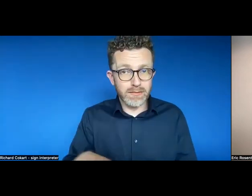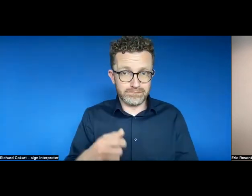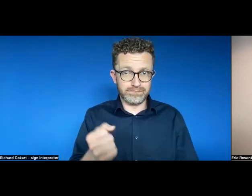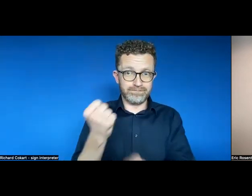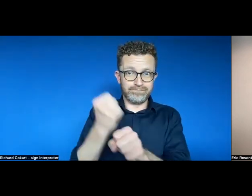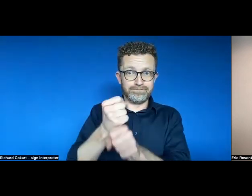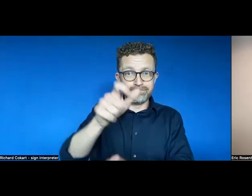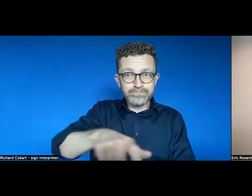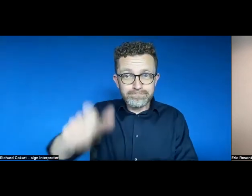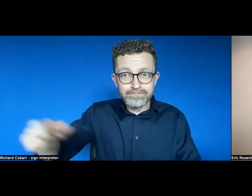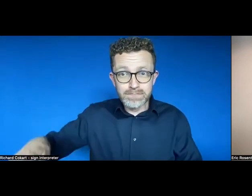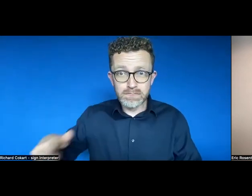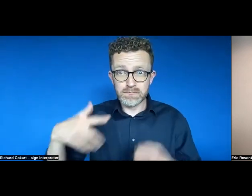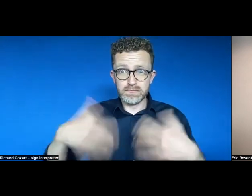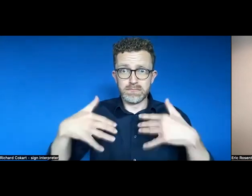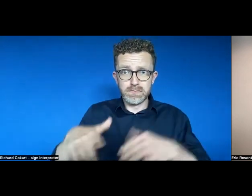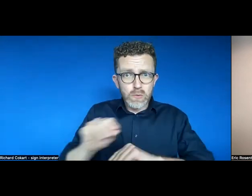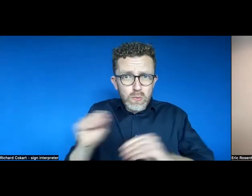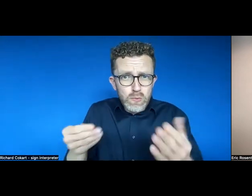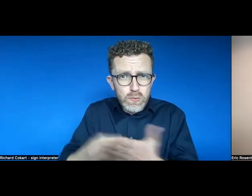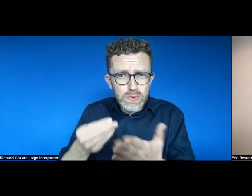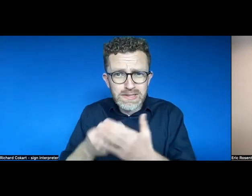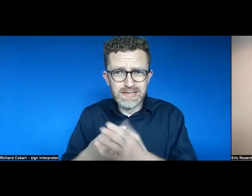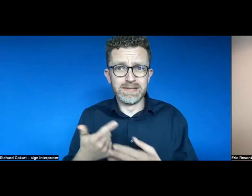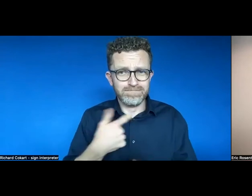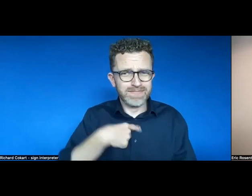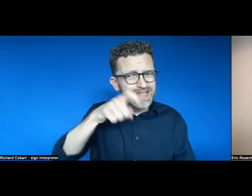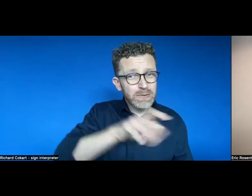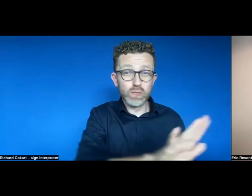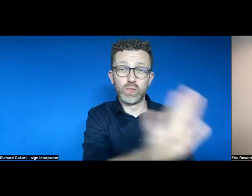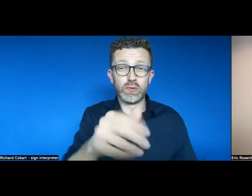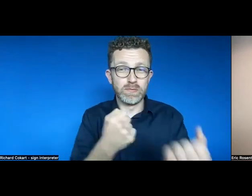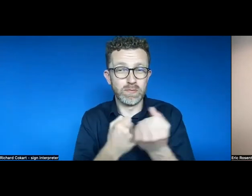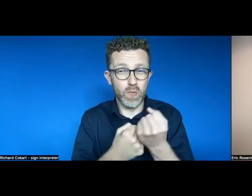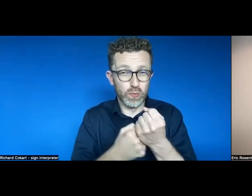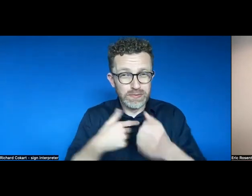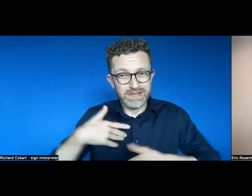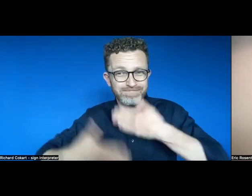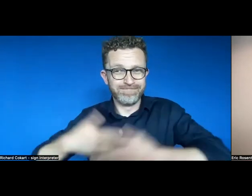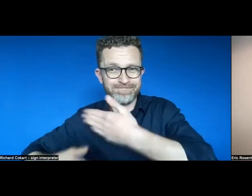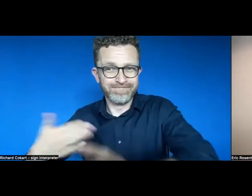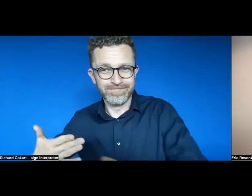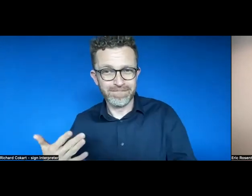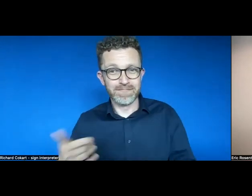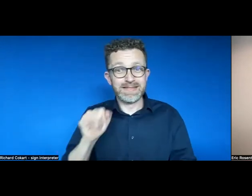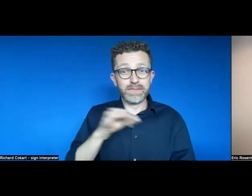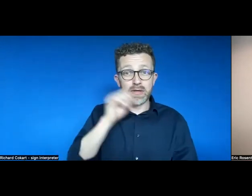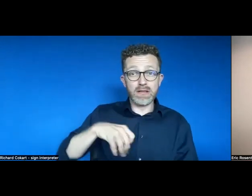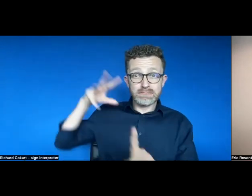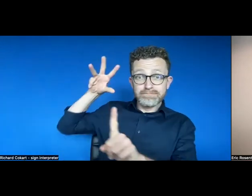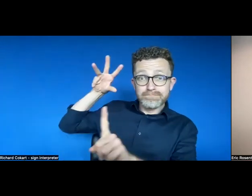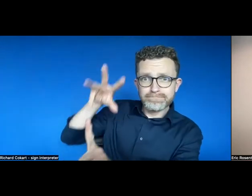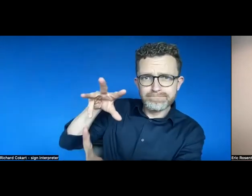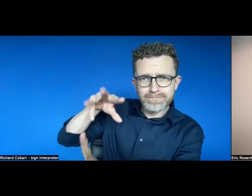don't return to the segregated institutional system as normal. We need your support. Please give